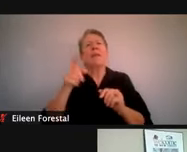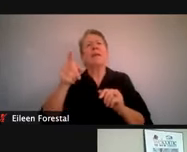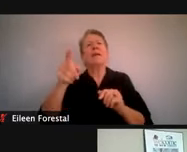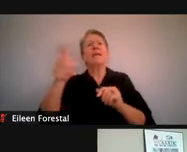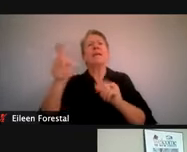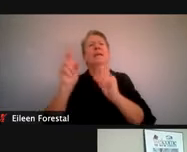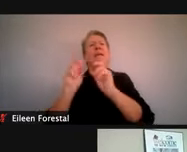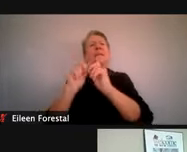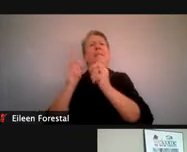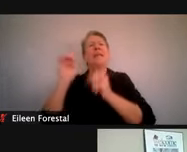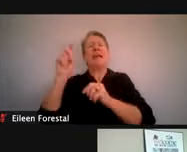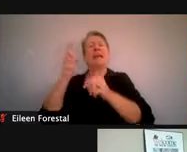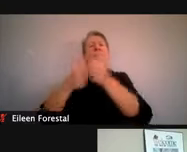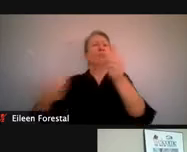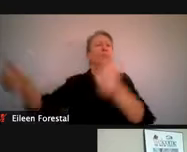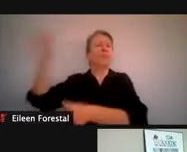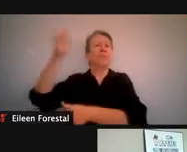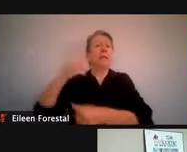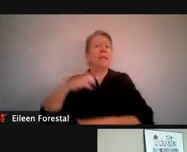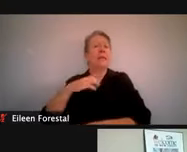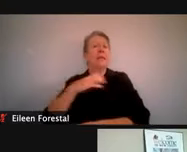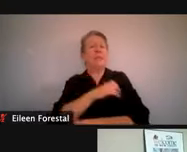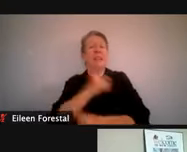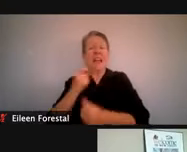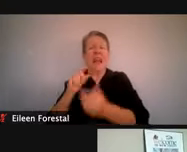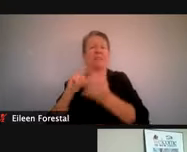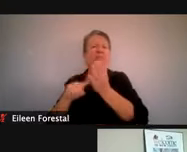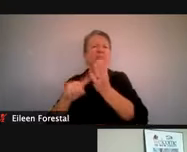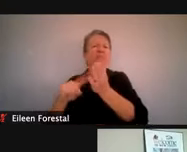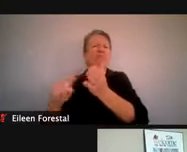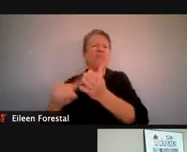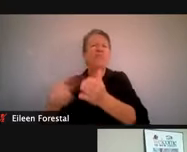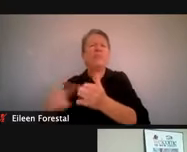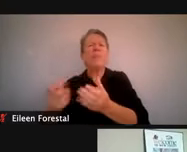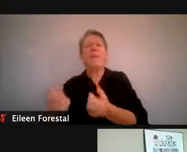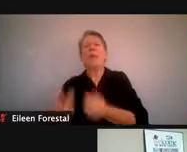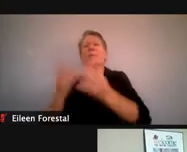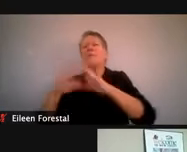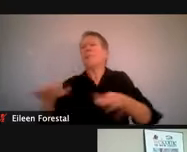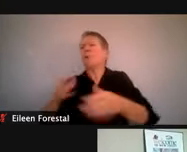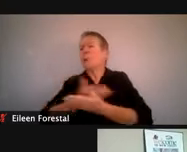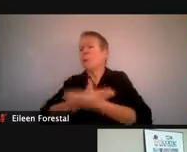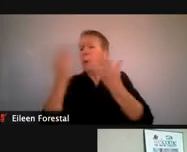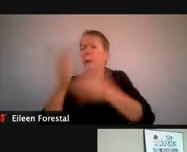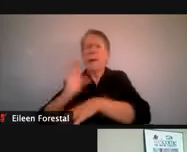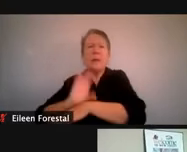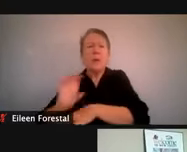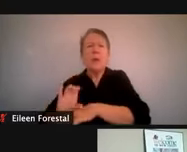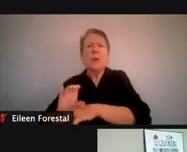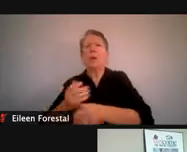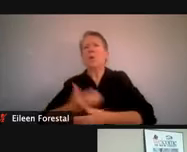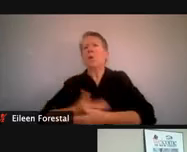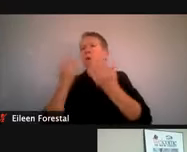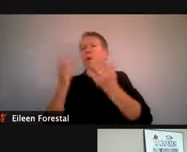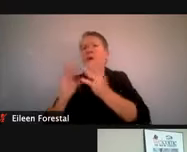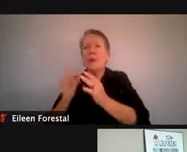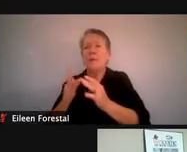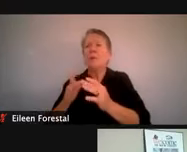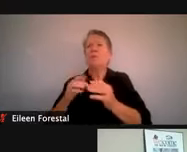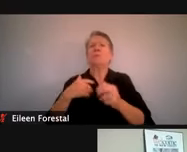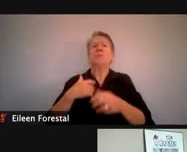months ago, in a lot warmer weather in Irvington, we made the announcement that we had found the money to close that digital divide. We're committed to